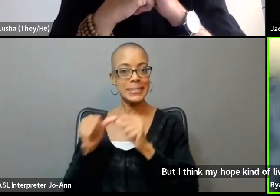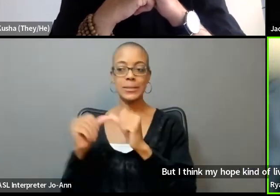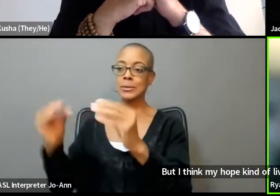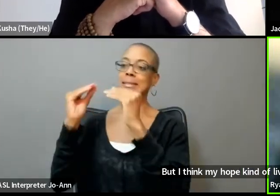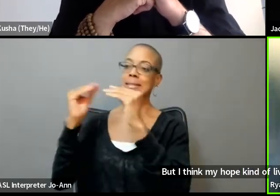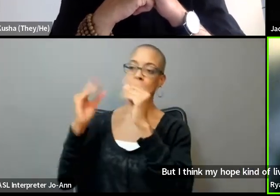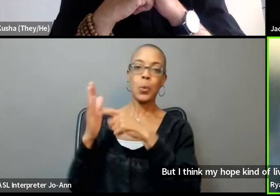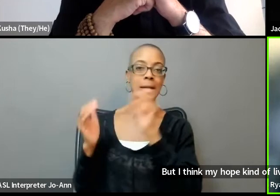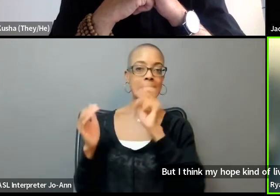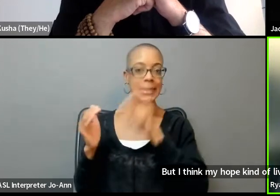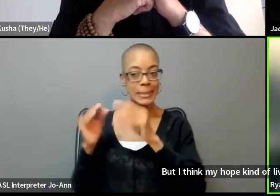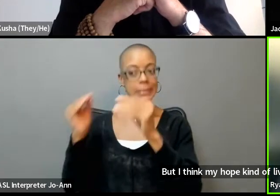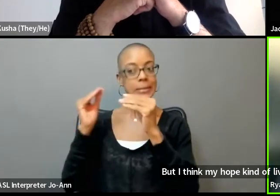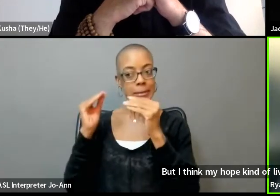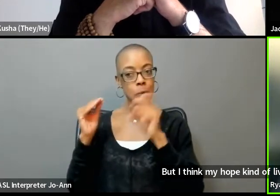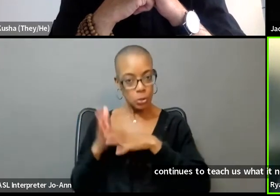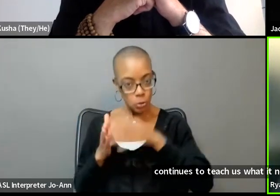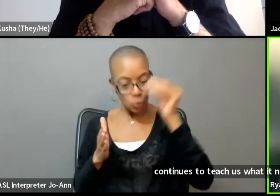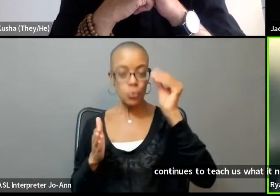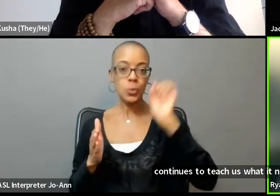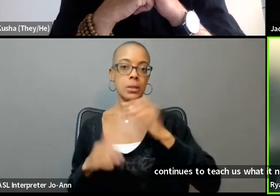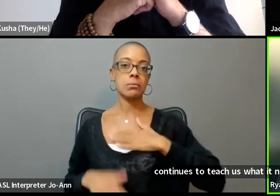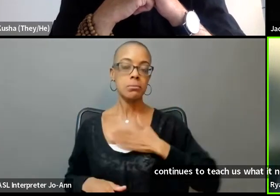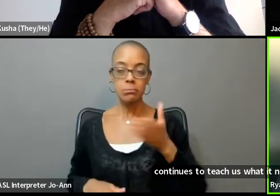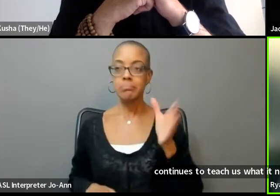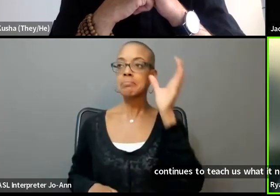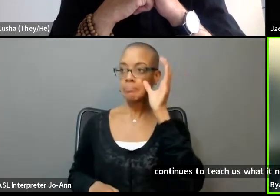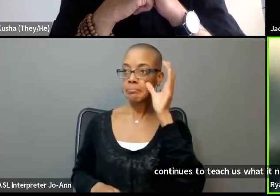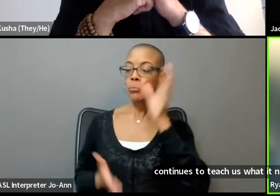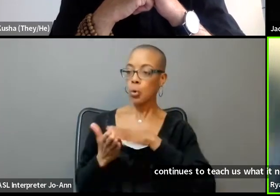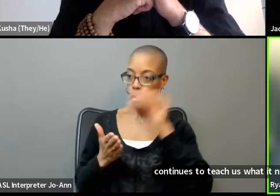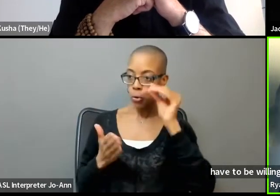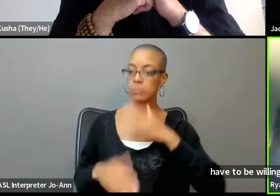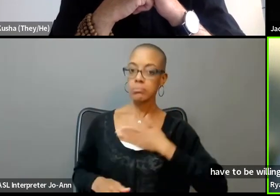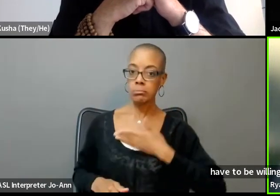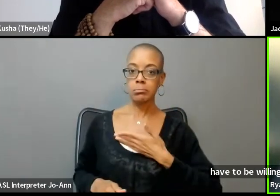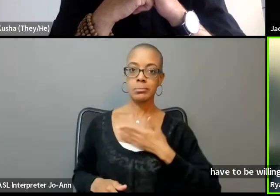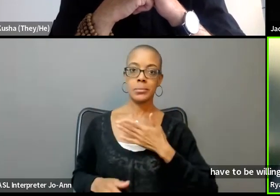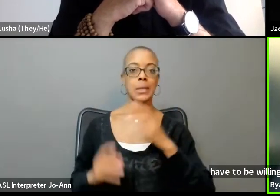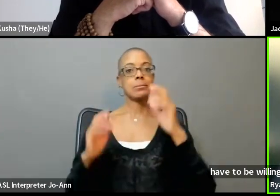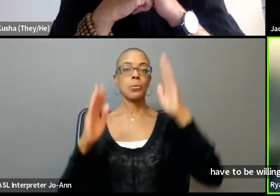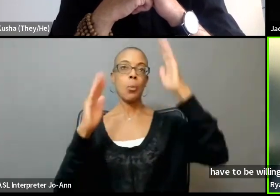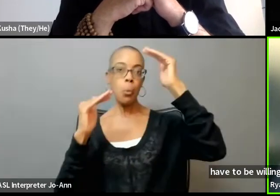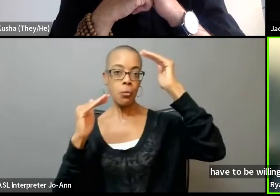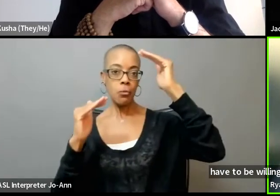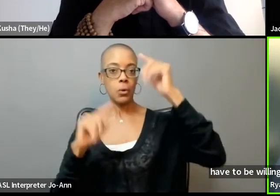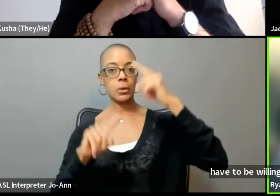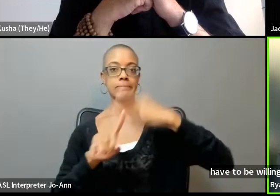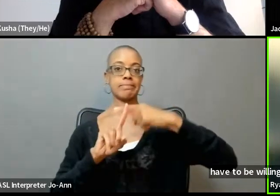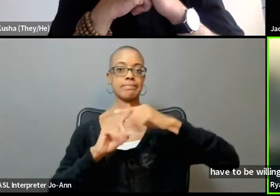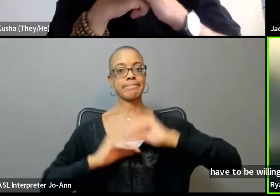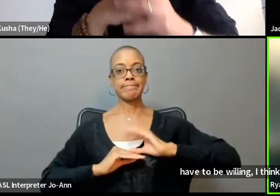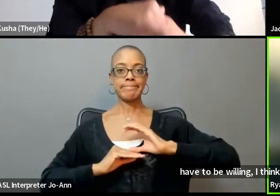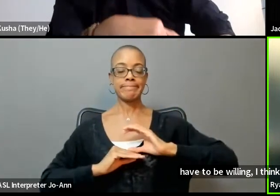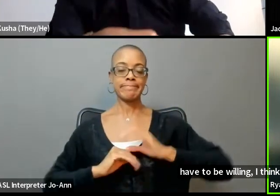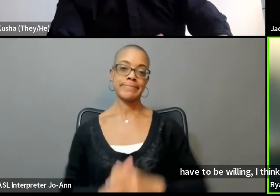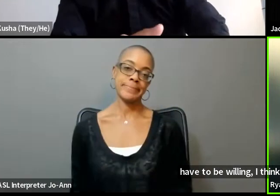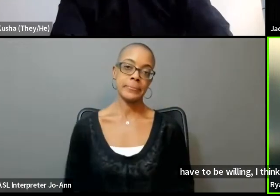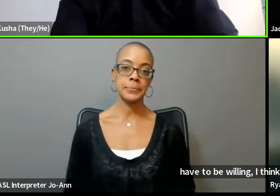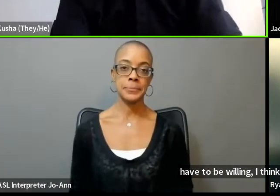teach us. And we have to be willing, I think, to listen, which is hopeful for me in terms of all the things we've been talking about